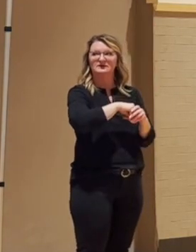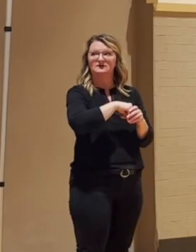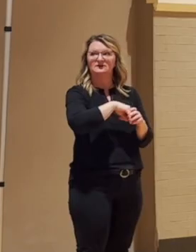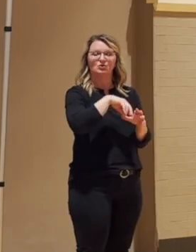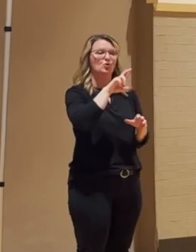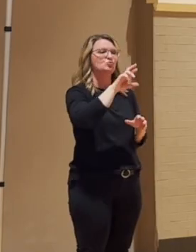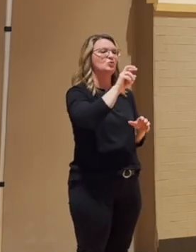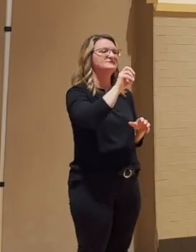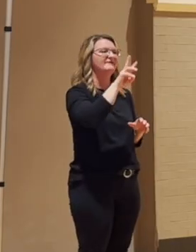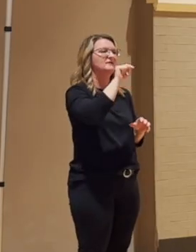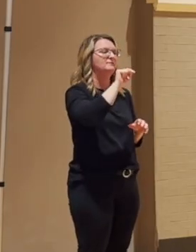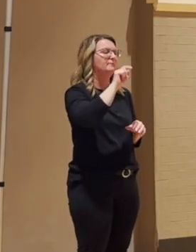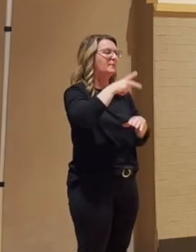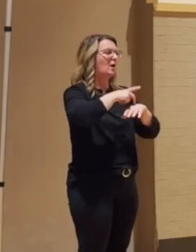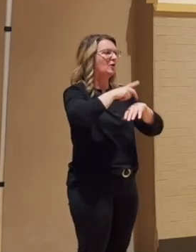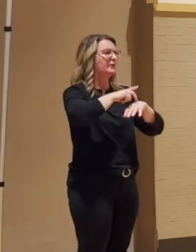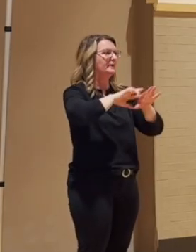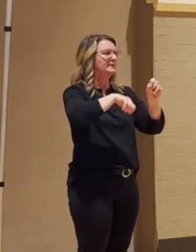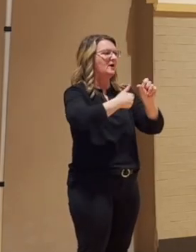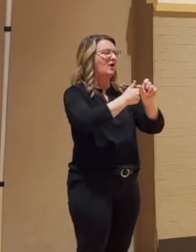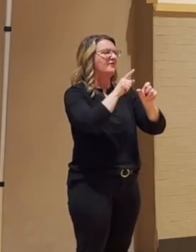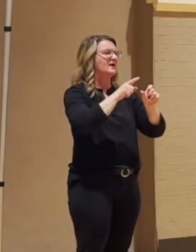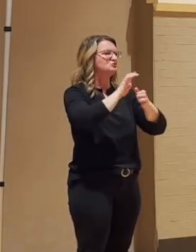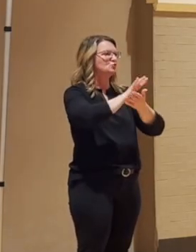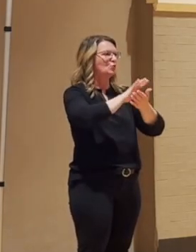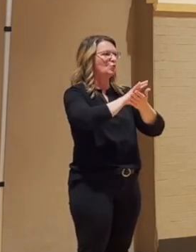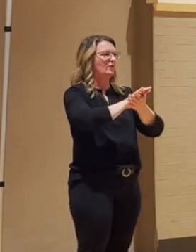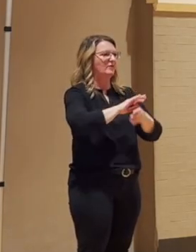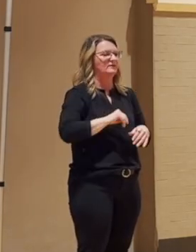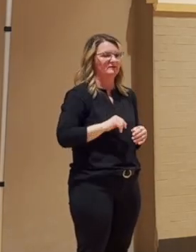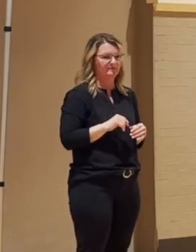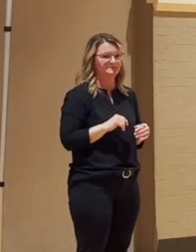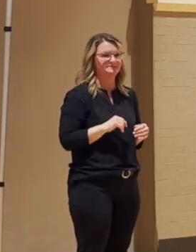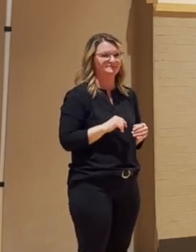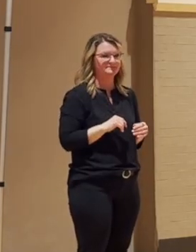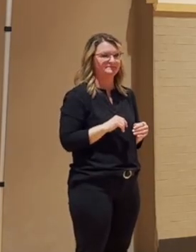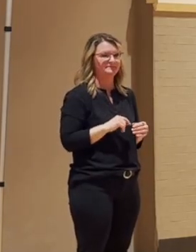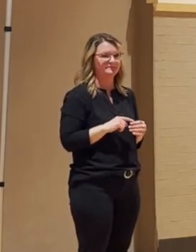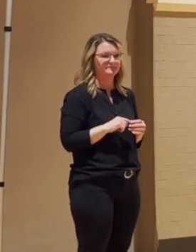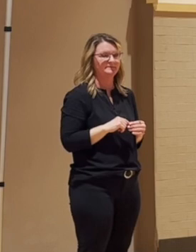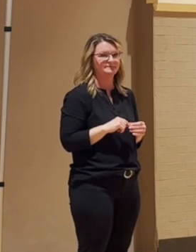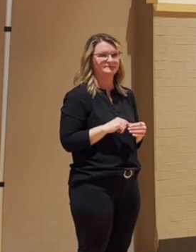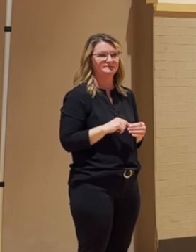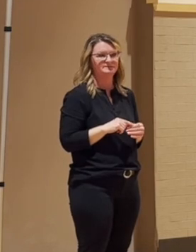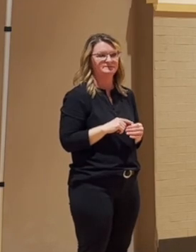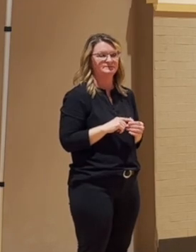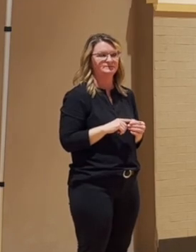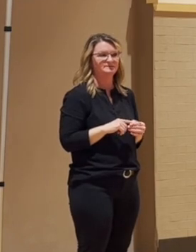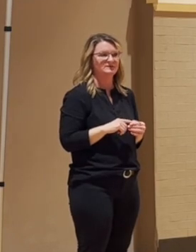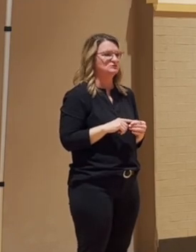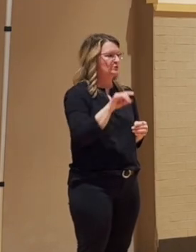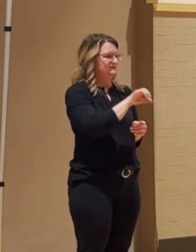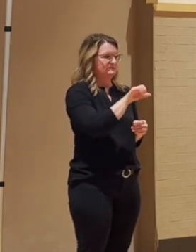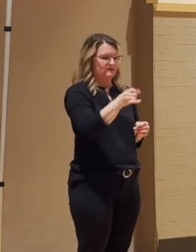at Roosevelt Park, behind the Charter School of Inquiry. And so it's the